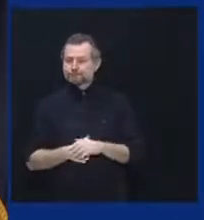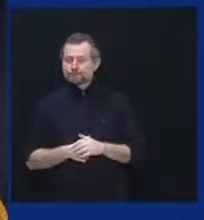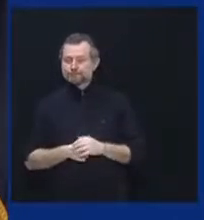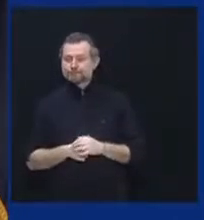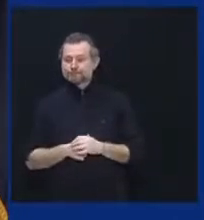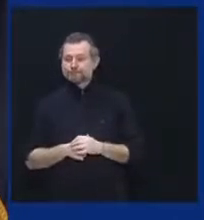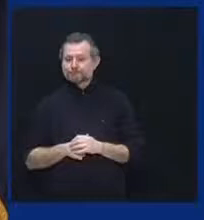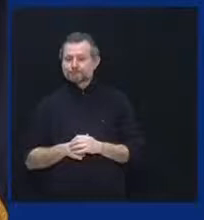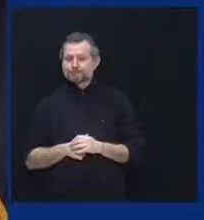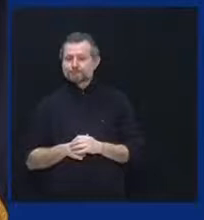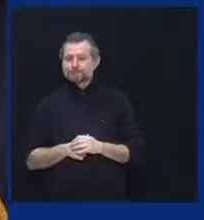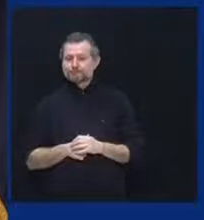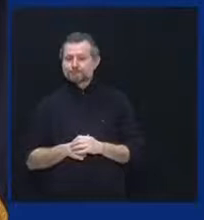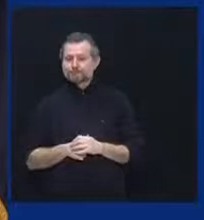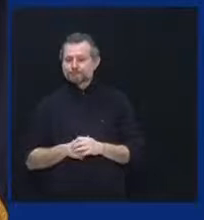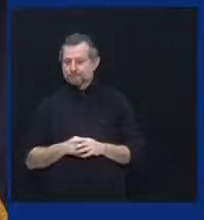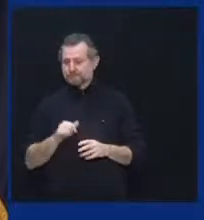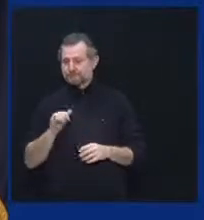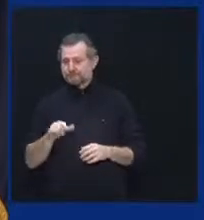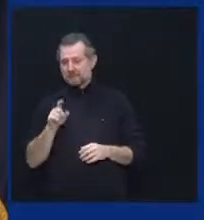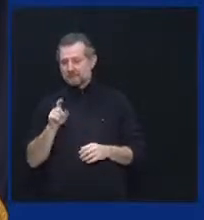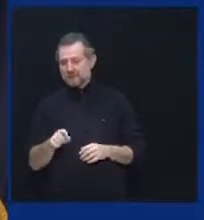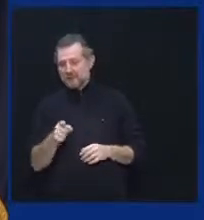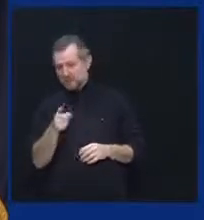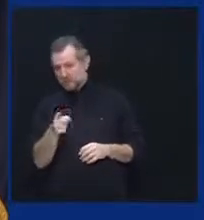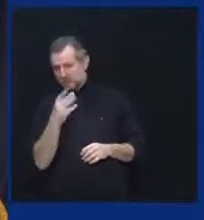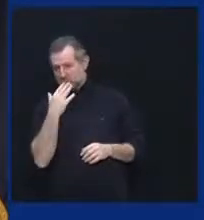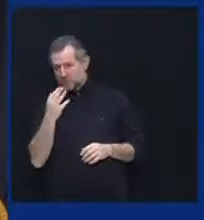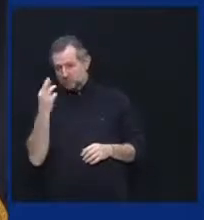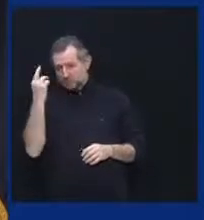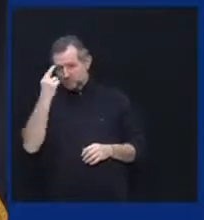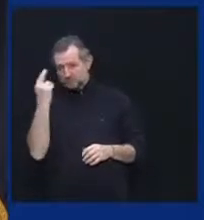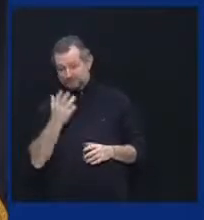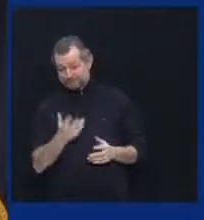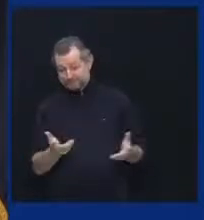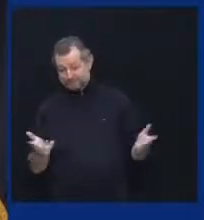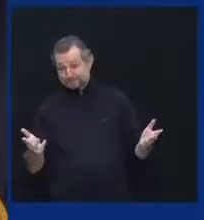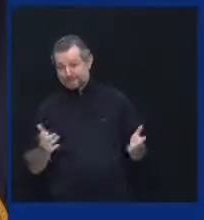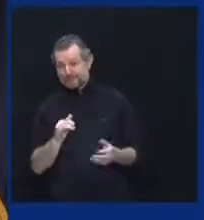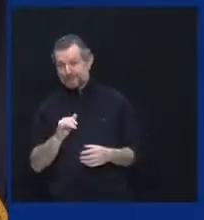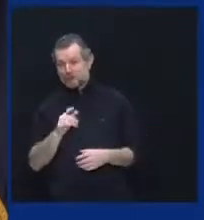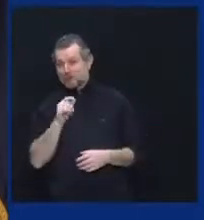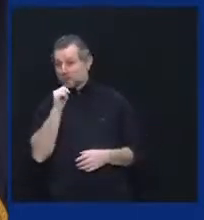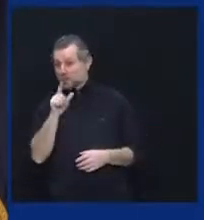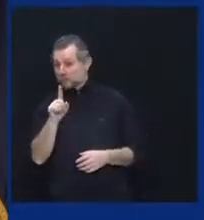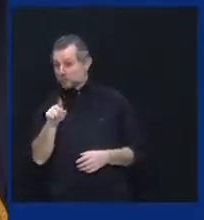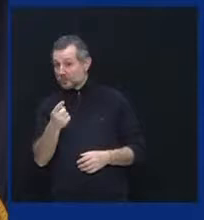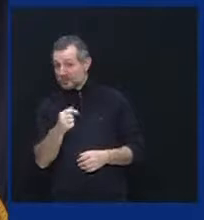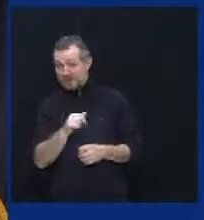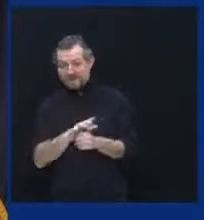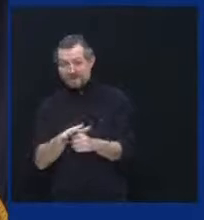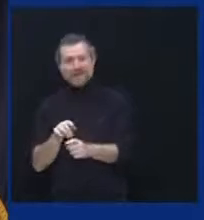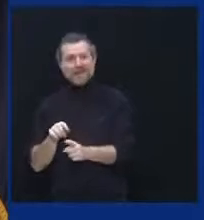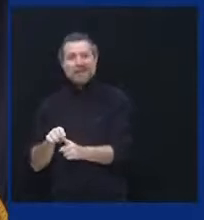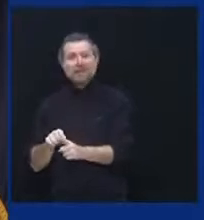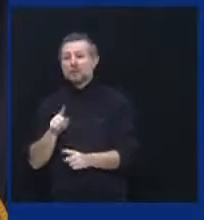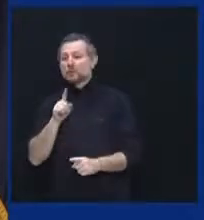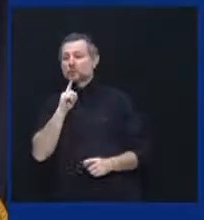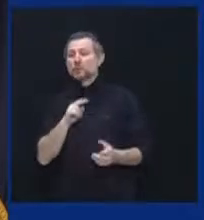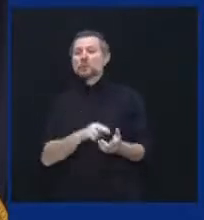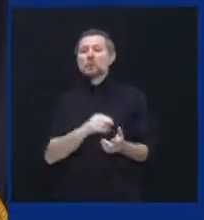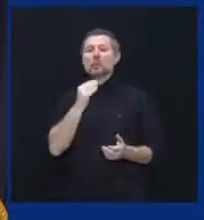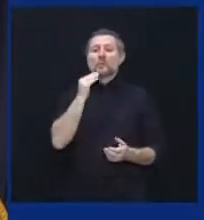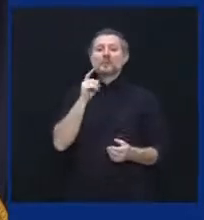that has to be justified, because that's not just during COVID. That's a nursing home should never take a person who